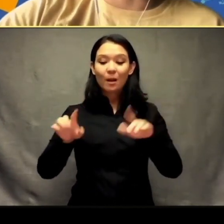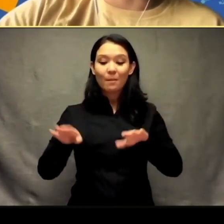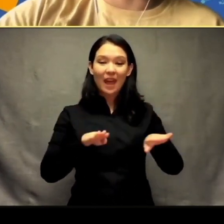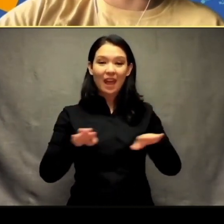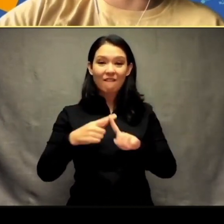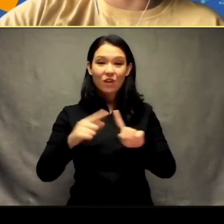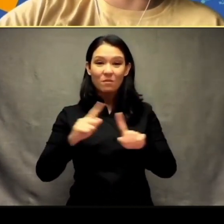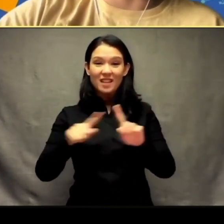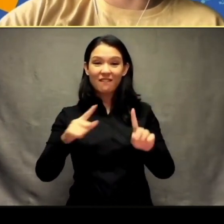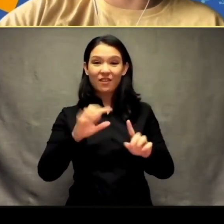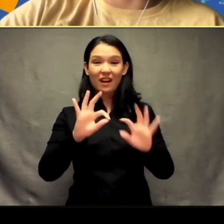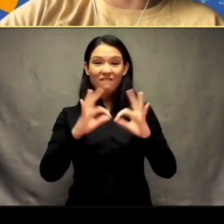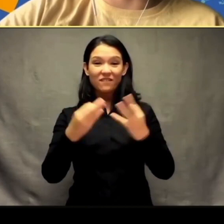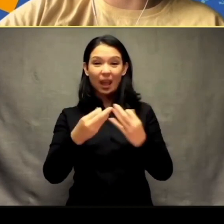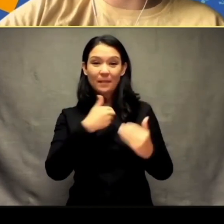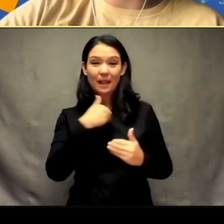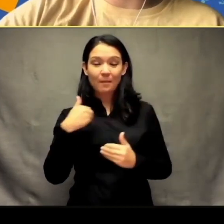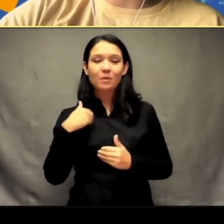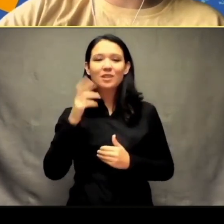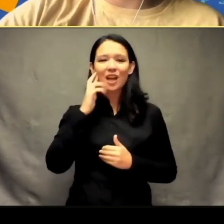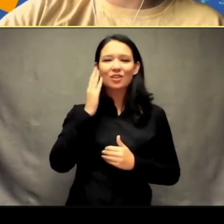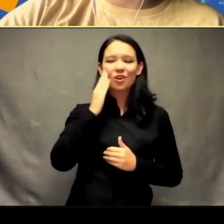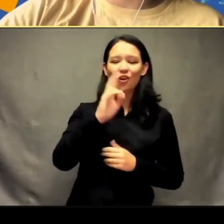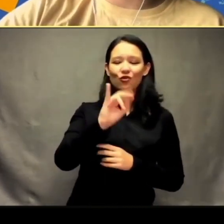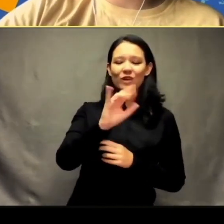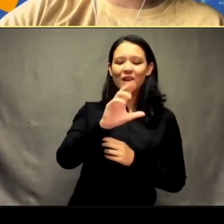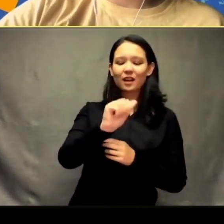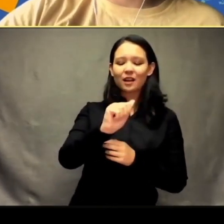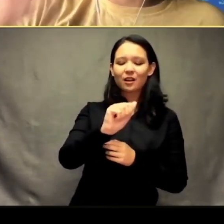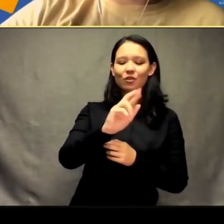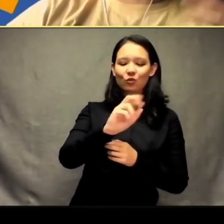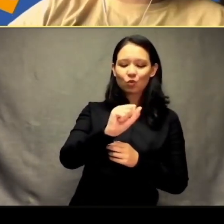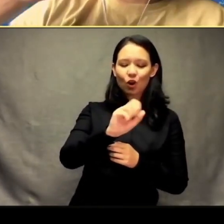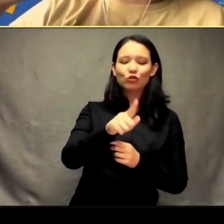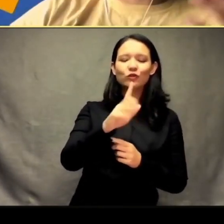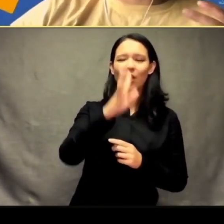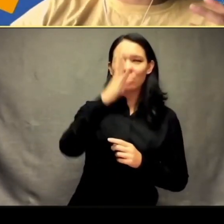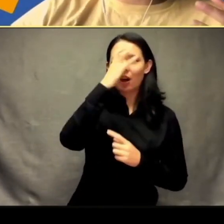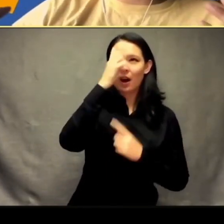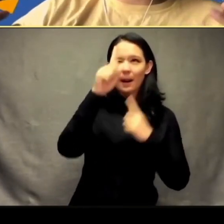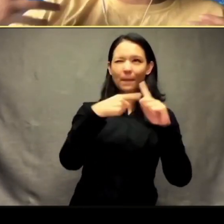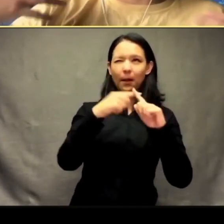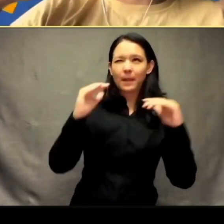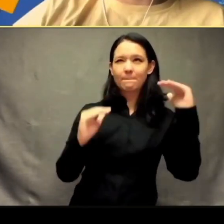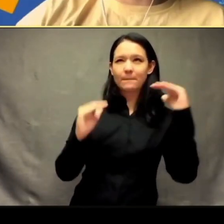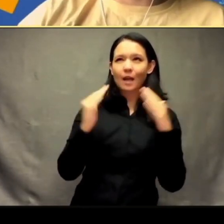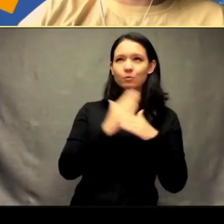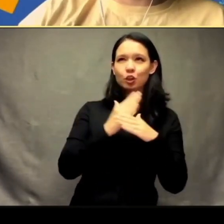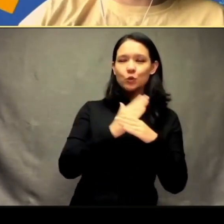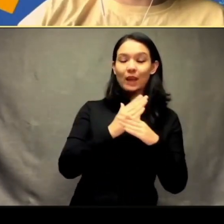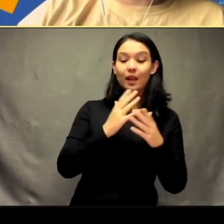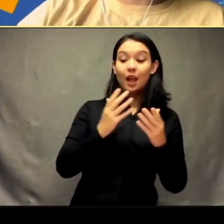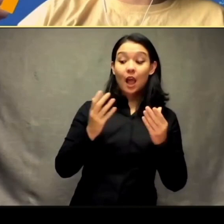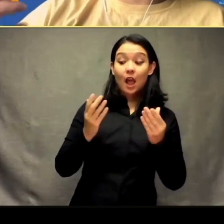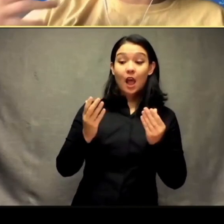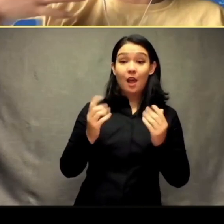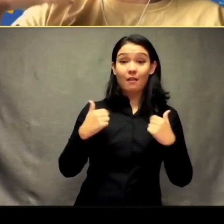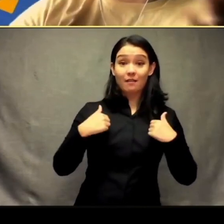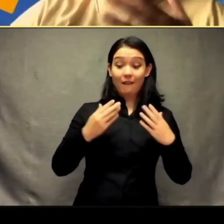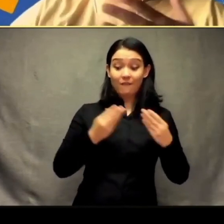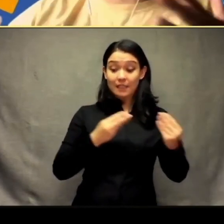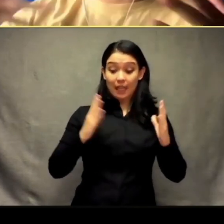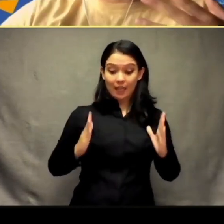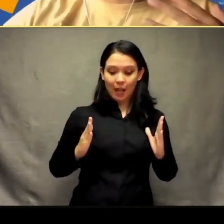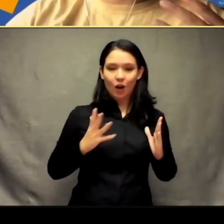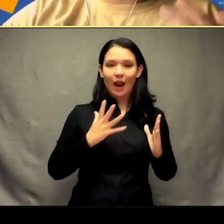And Ricarose, I know that you've thought a little bit about the balance between being a facilitator and being